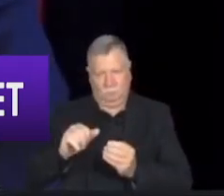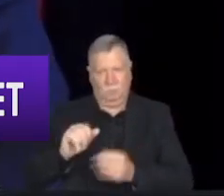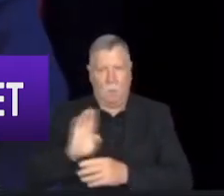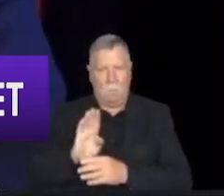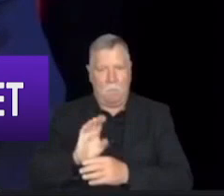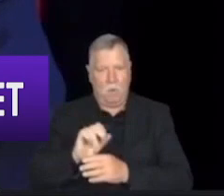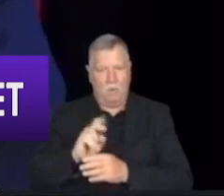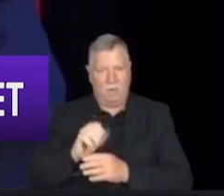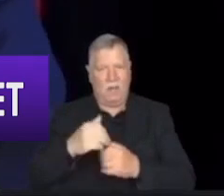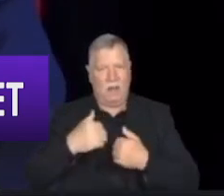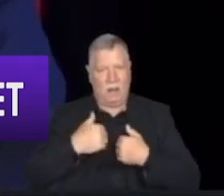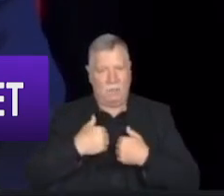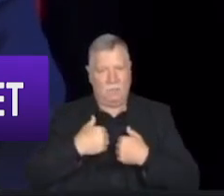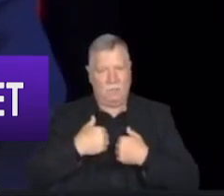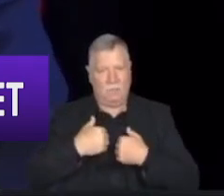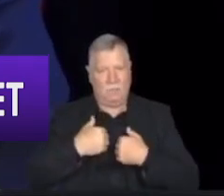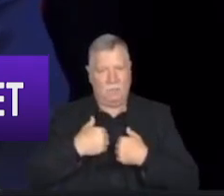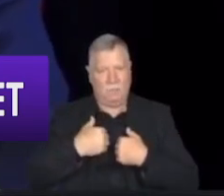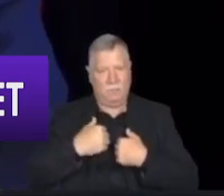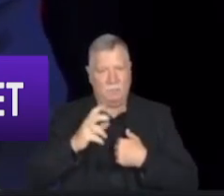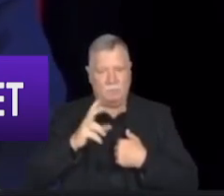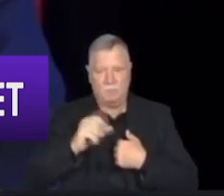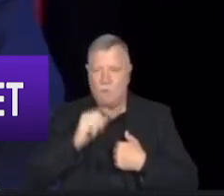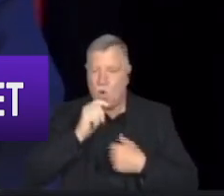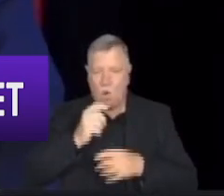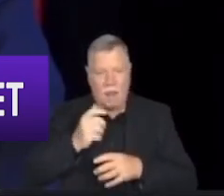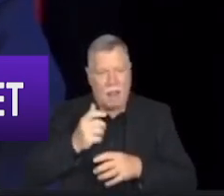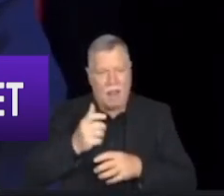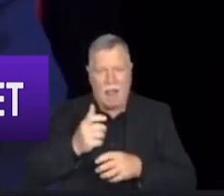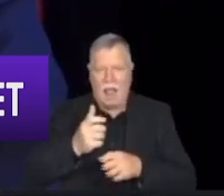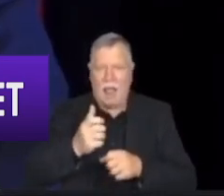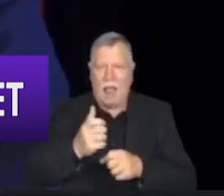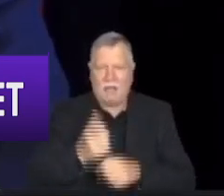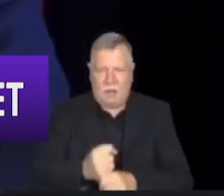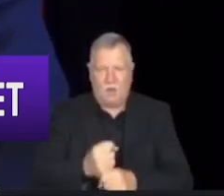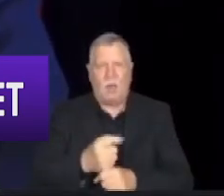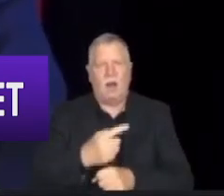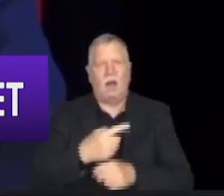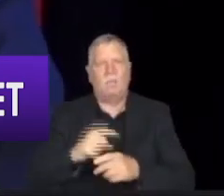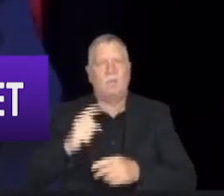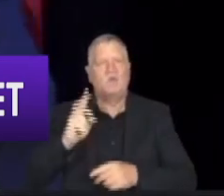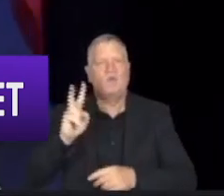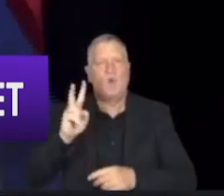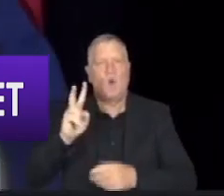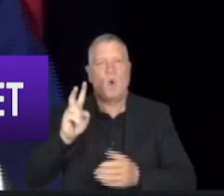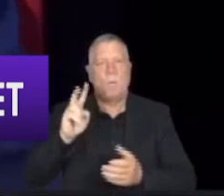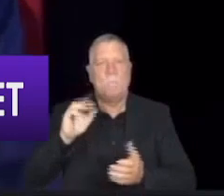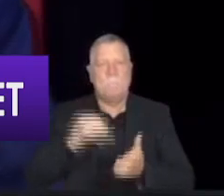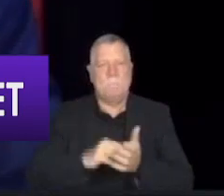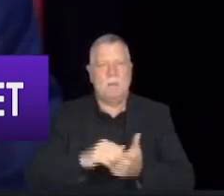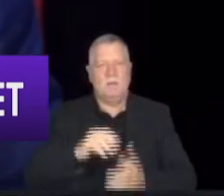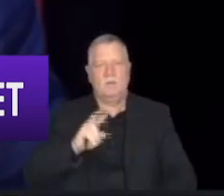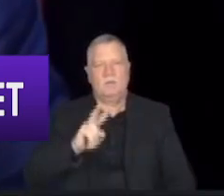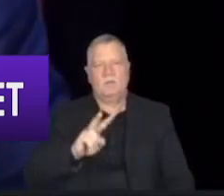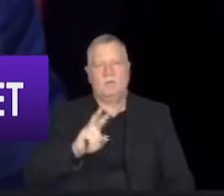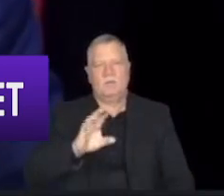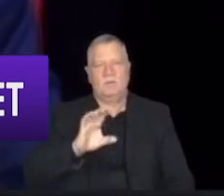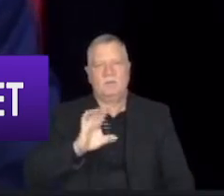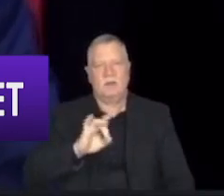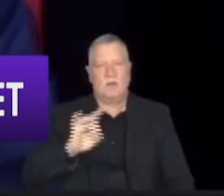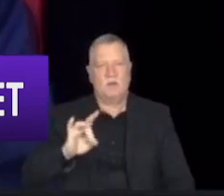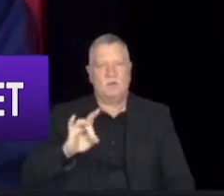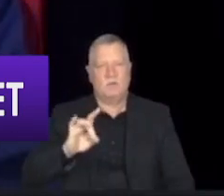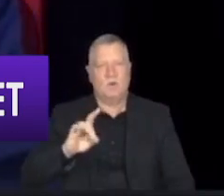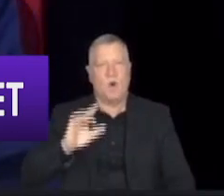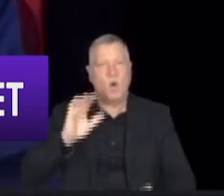of only $2.38 billion, a 75% reduction compared to the approximately